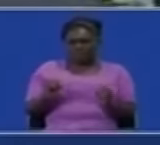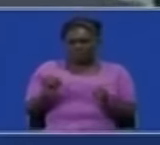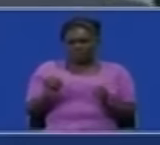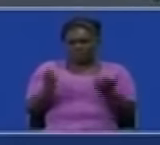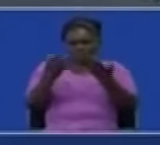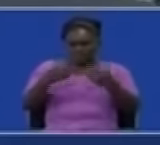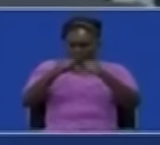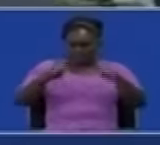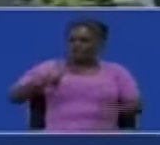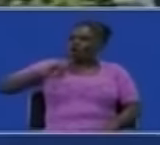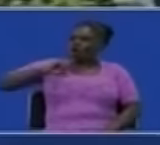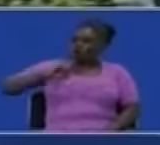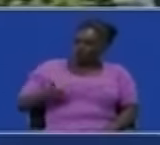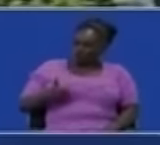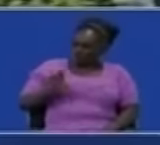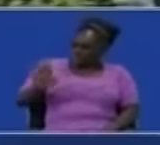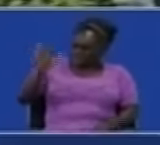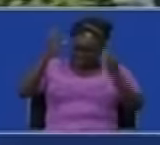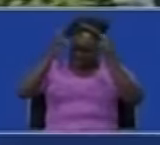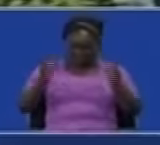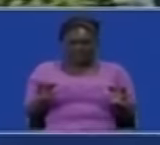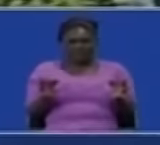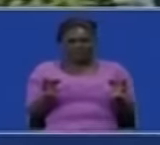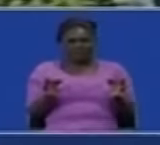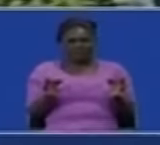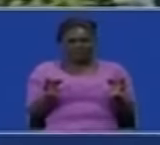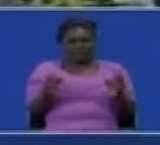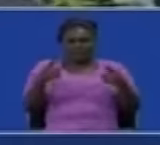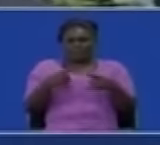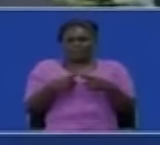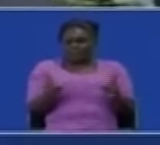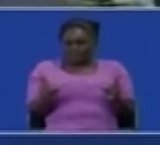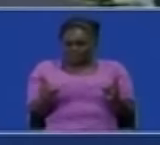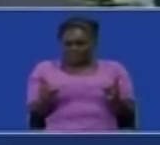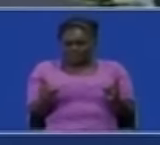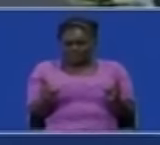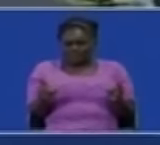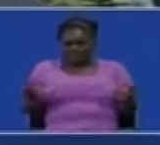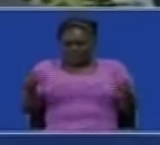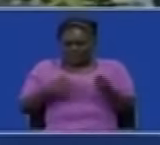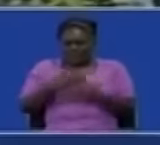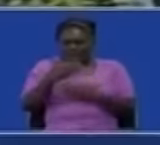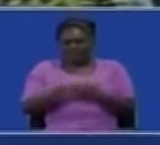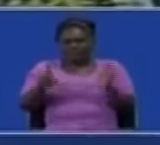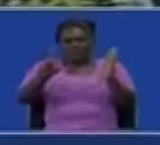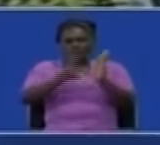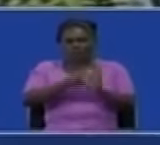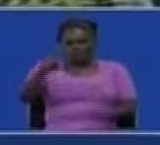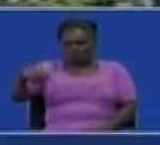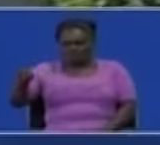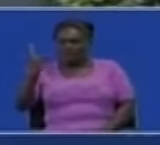president's prerogative to decide what he wants to do. However, having said that, even after the law has been